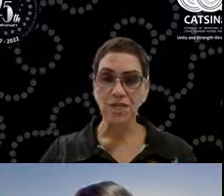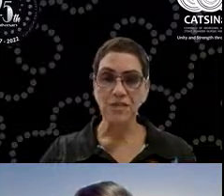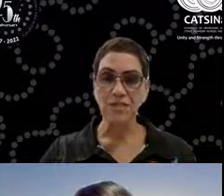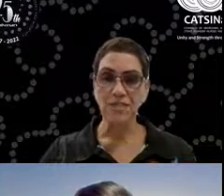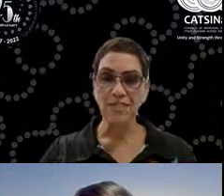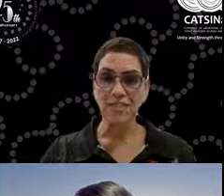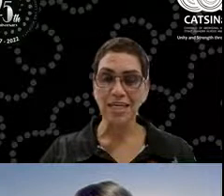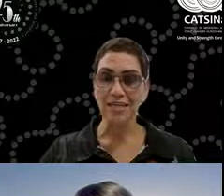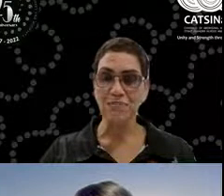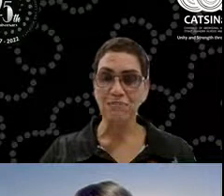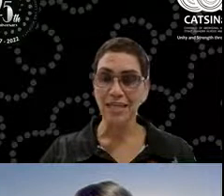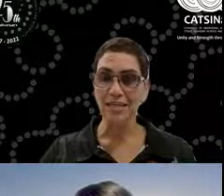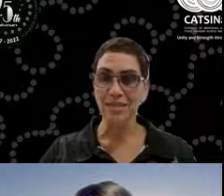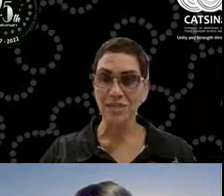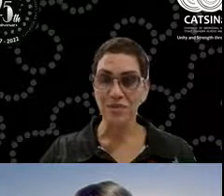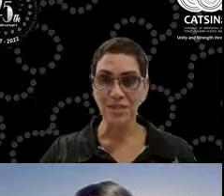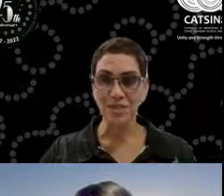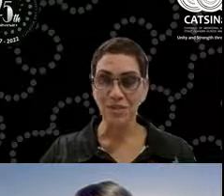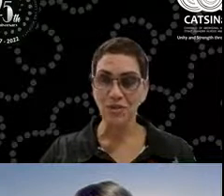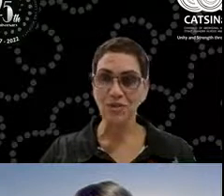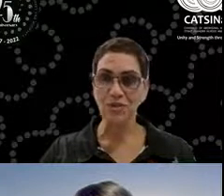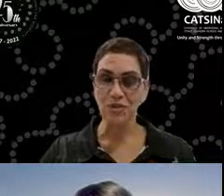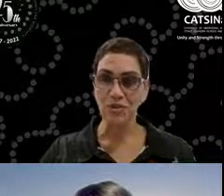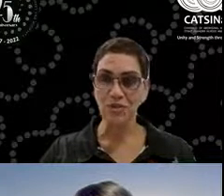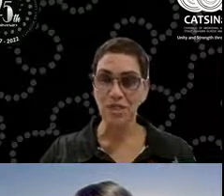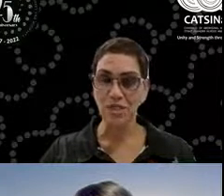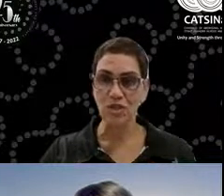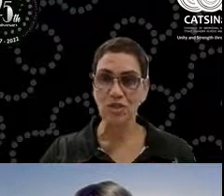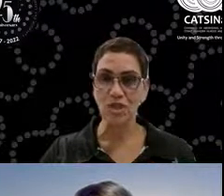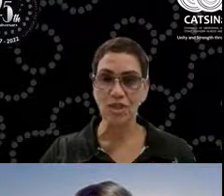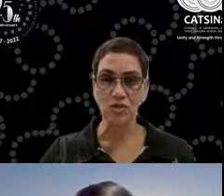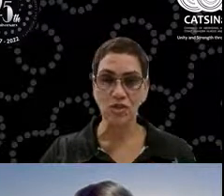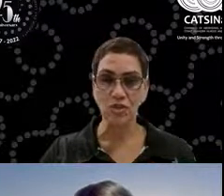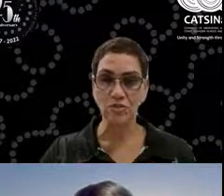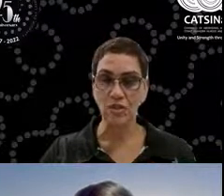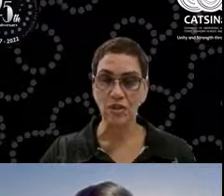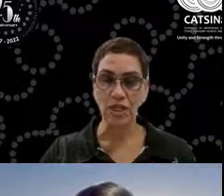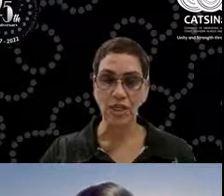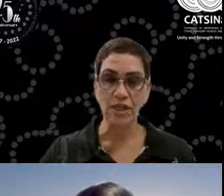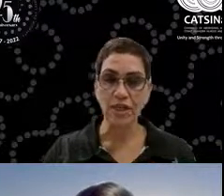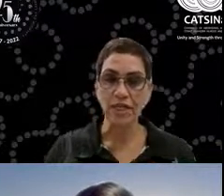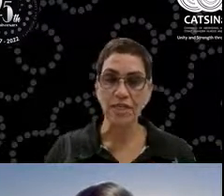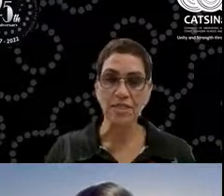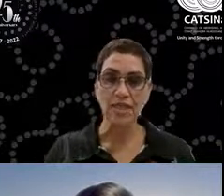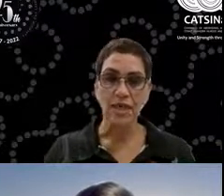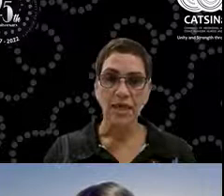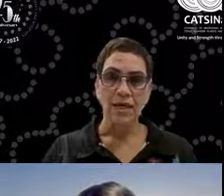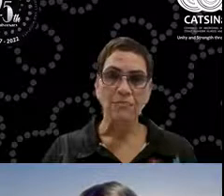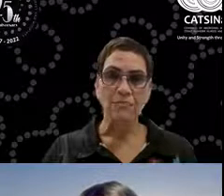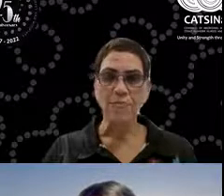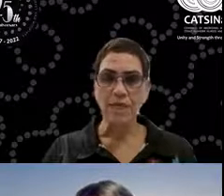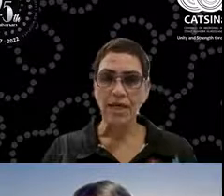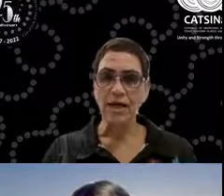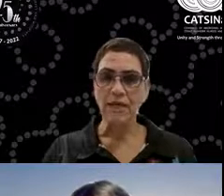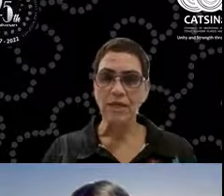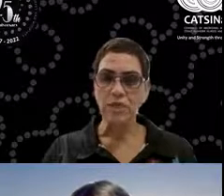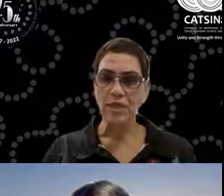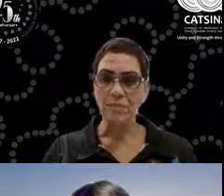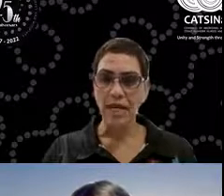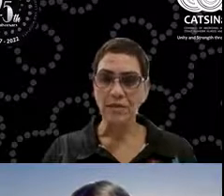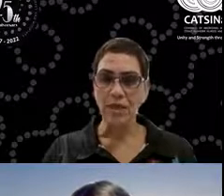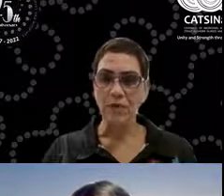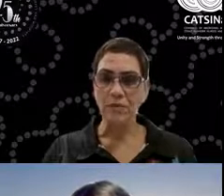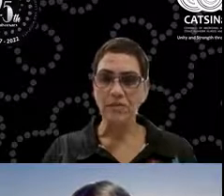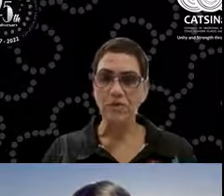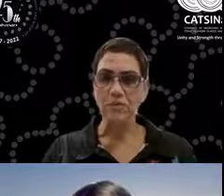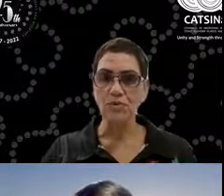then, cultural safety has taken many tosses and turns across this 30-year journey from the early 1980s. And Mullumbimby is